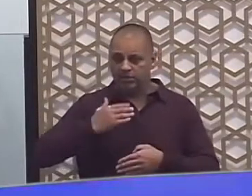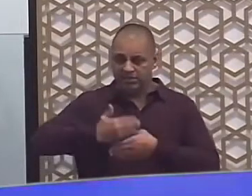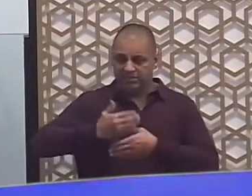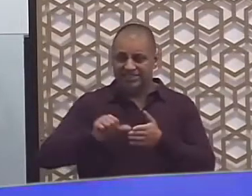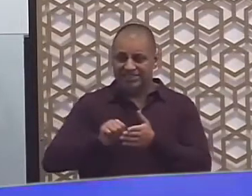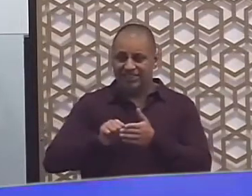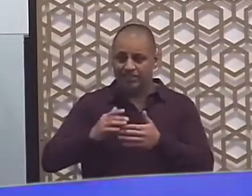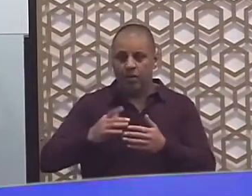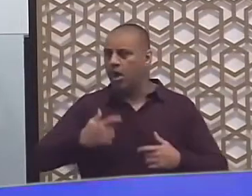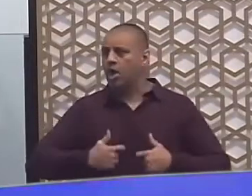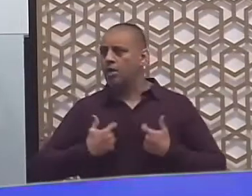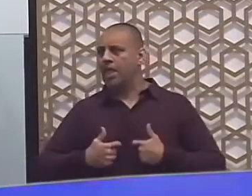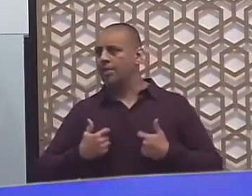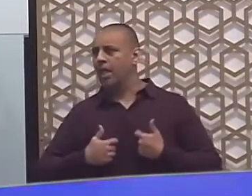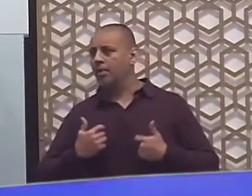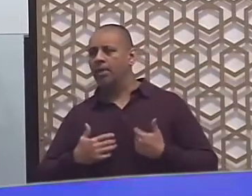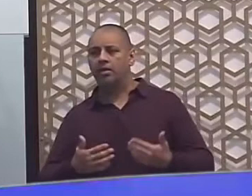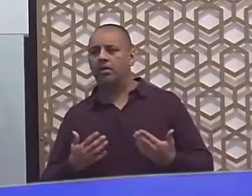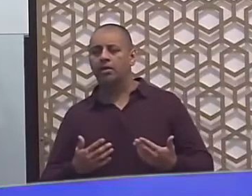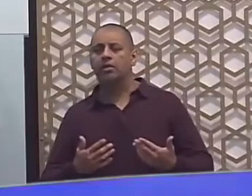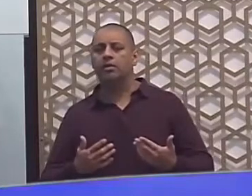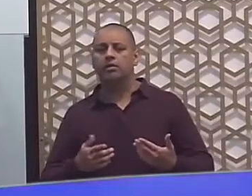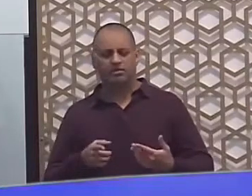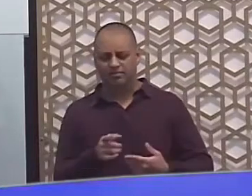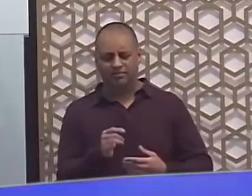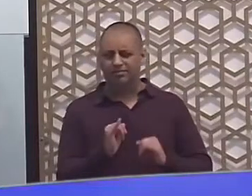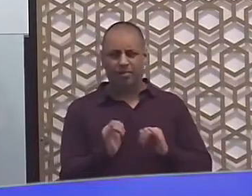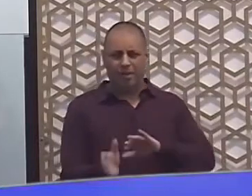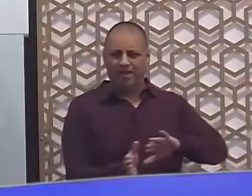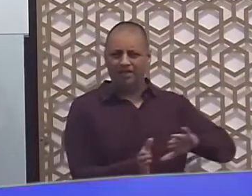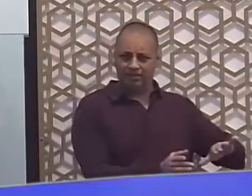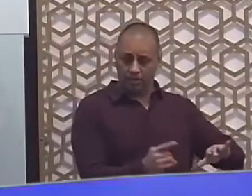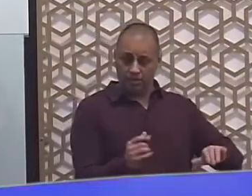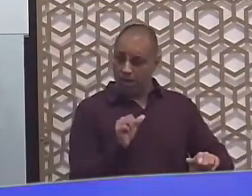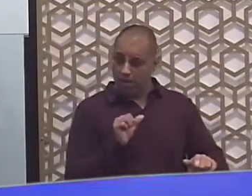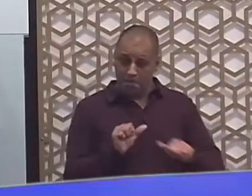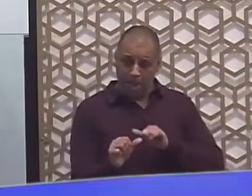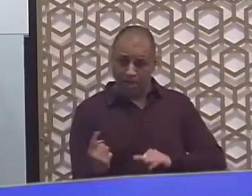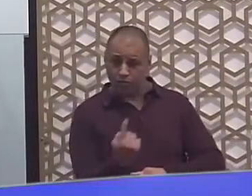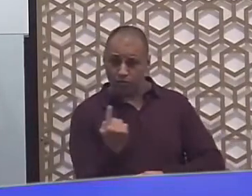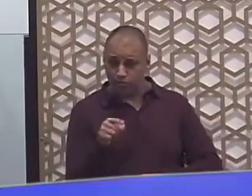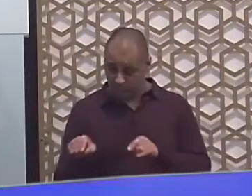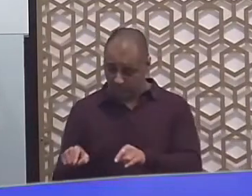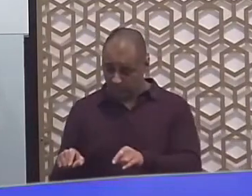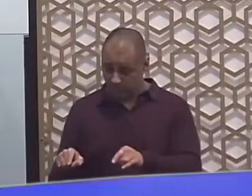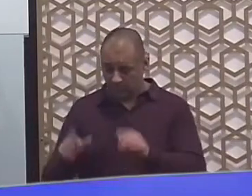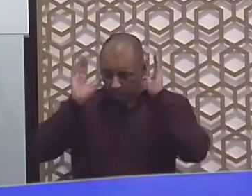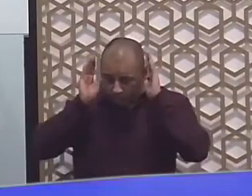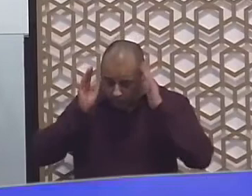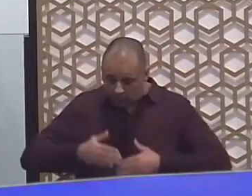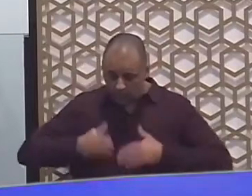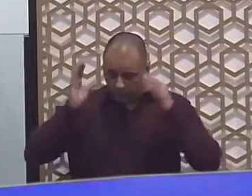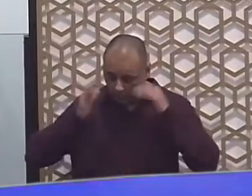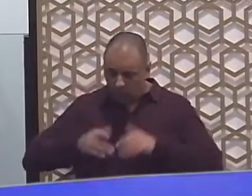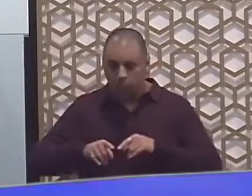successful ones. And who are they? The musalloon, the people who observe the prayer. Those who don't just observe it, but they are constant